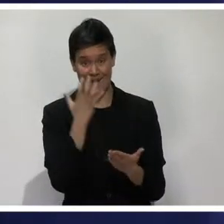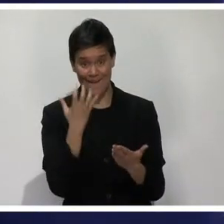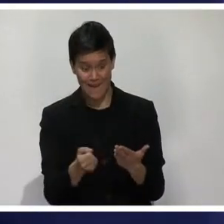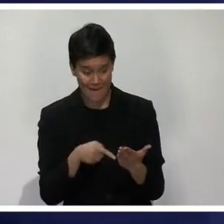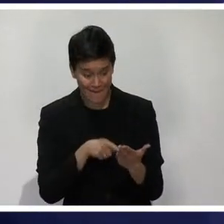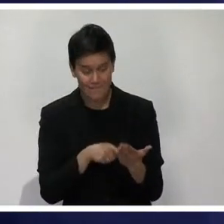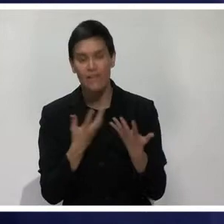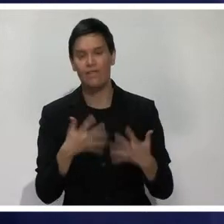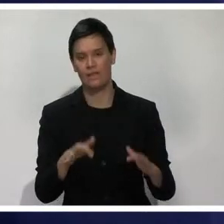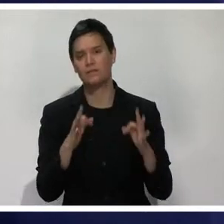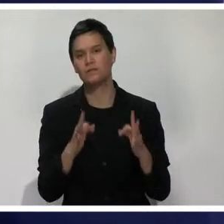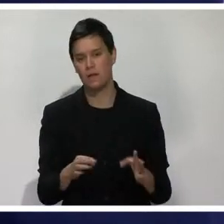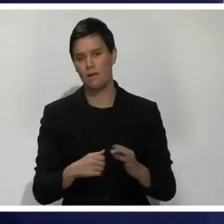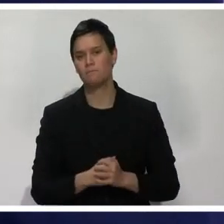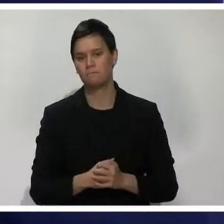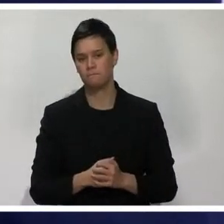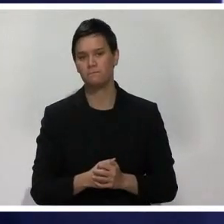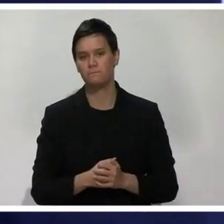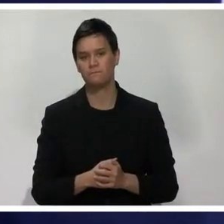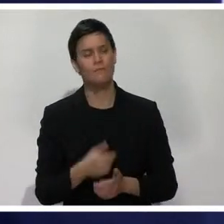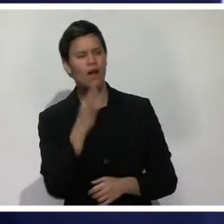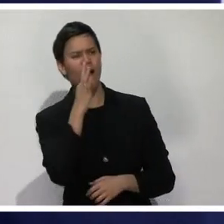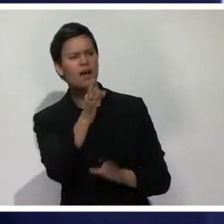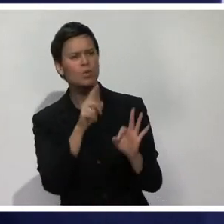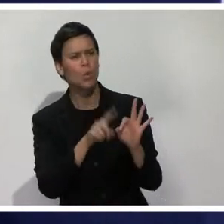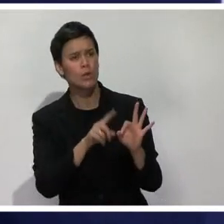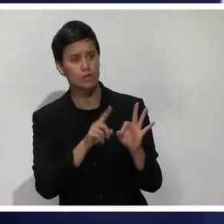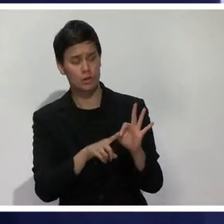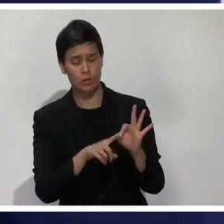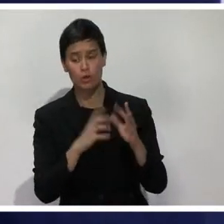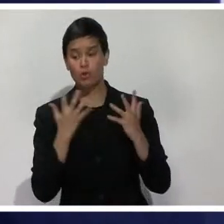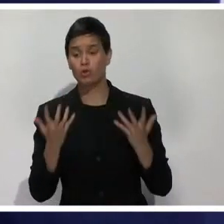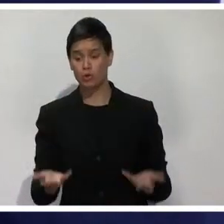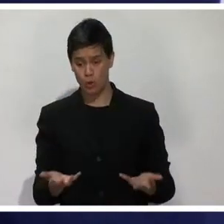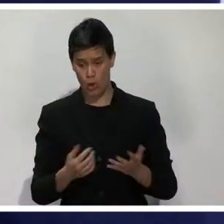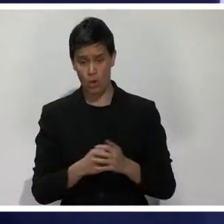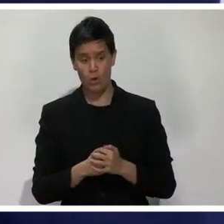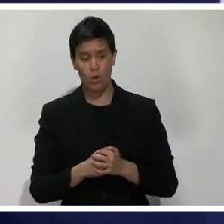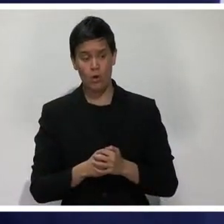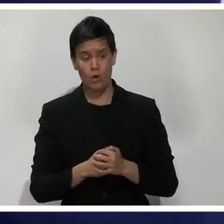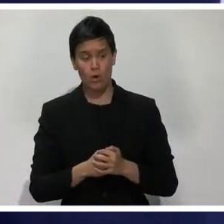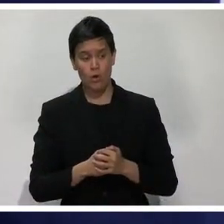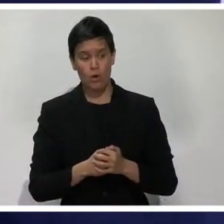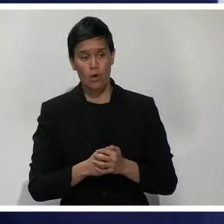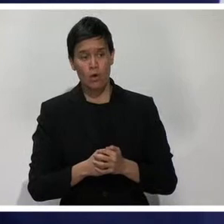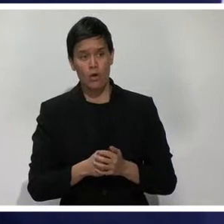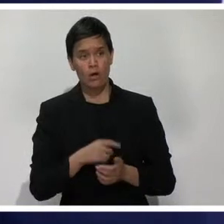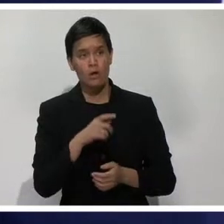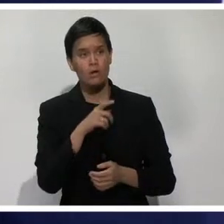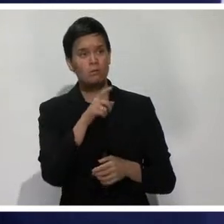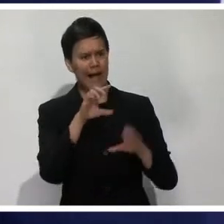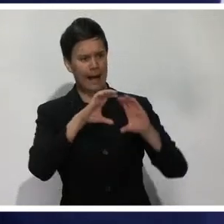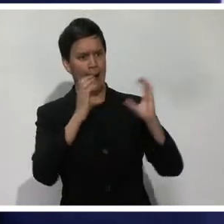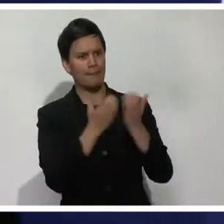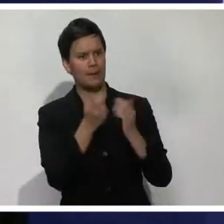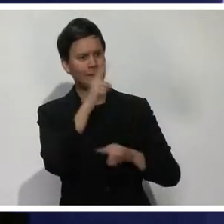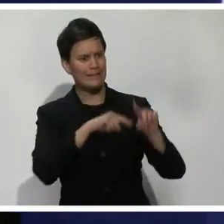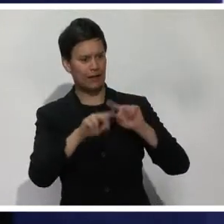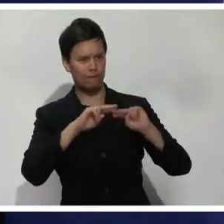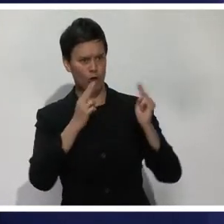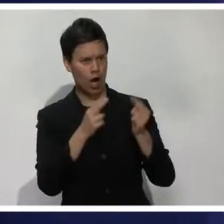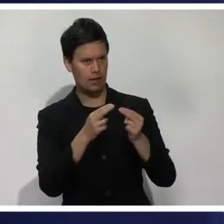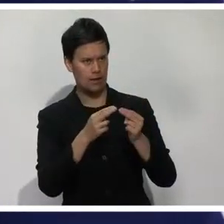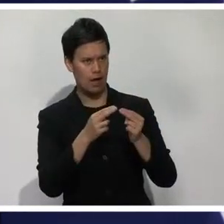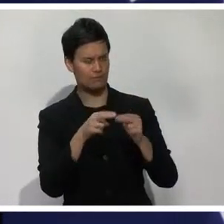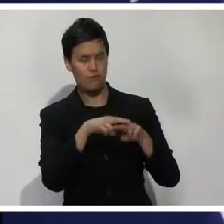if Cabinet meets on Friday and then that decision is made to do so, you would have to have made some preparations beforehand. Oh, and look,